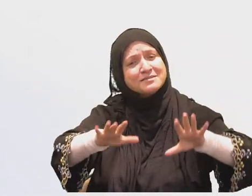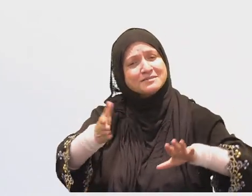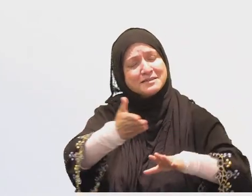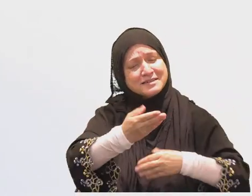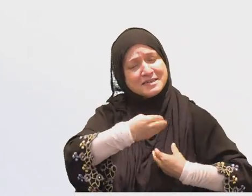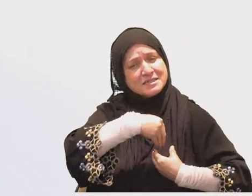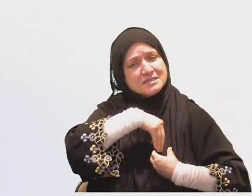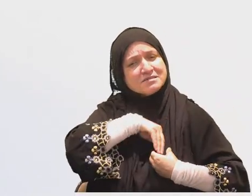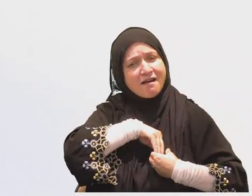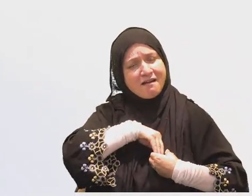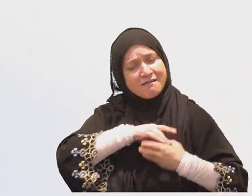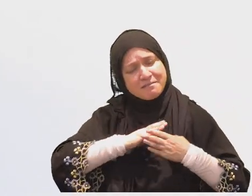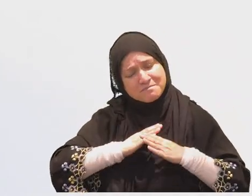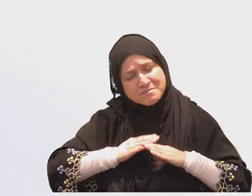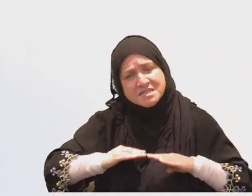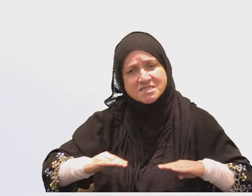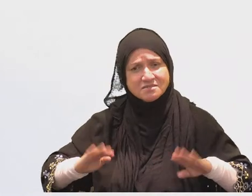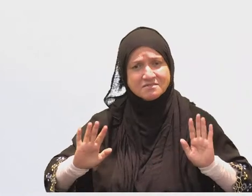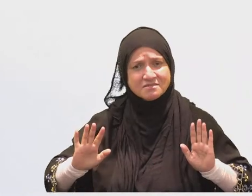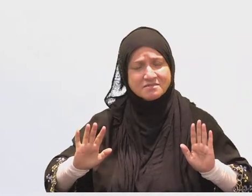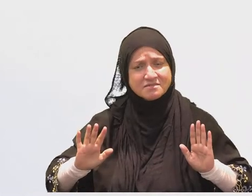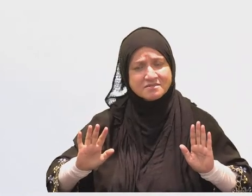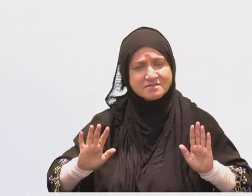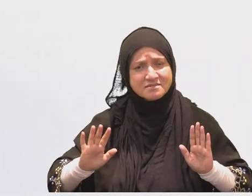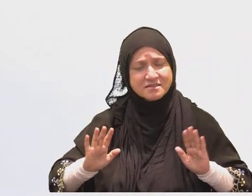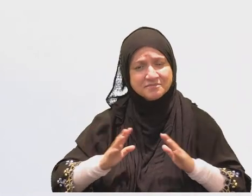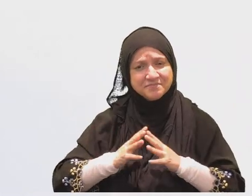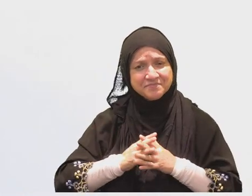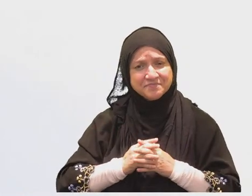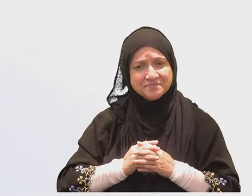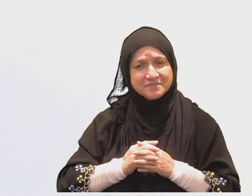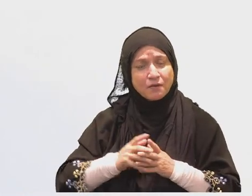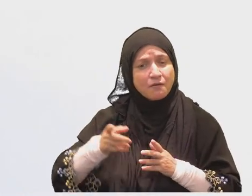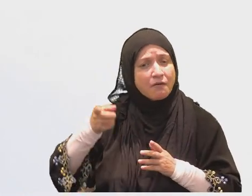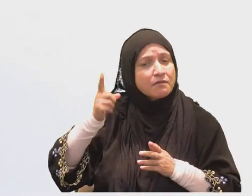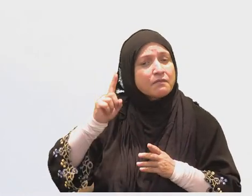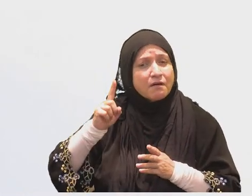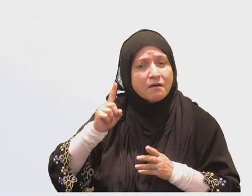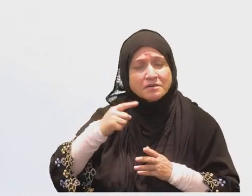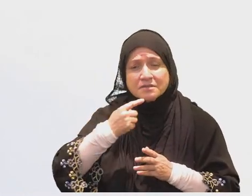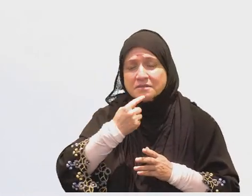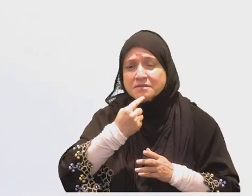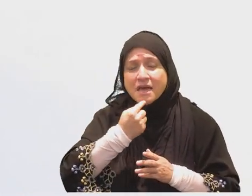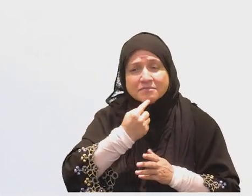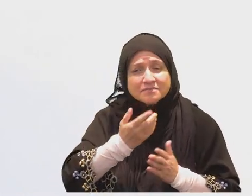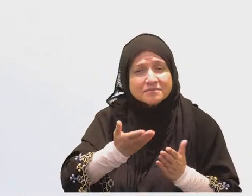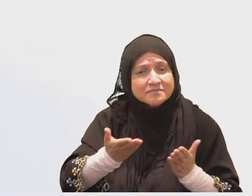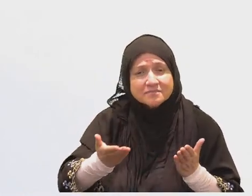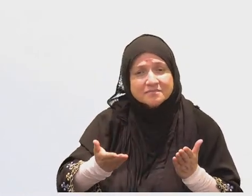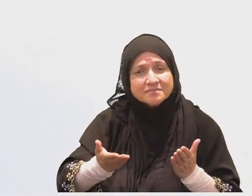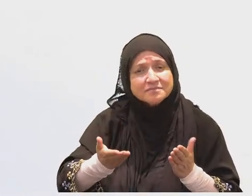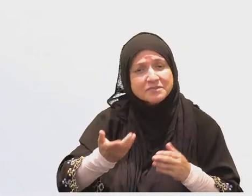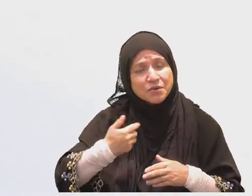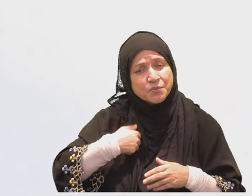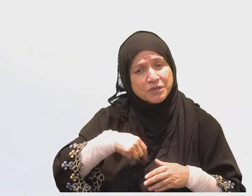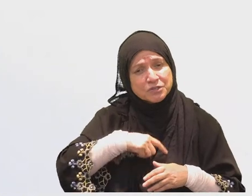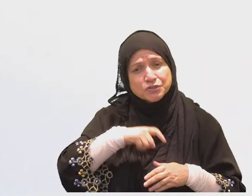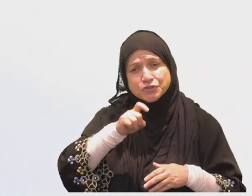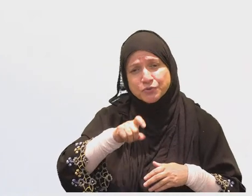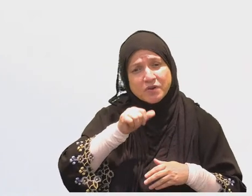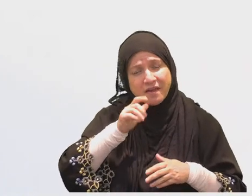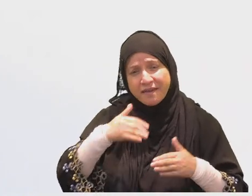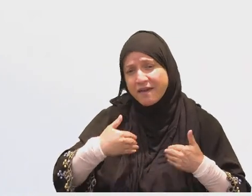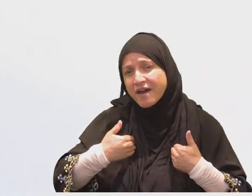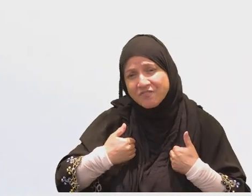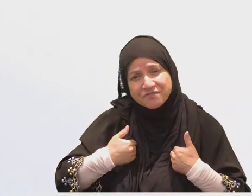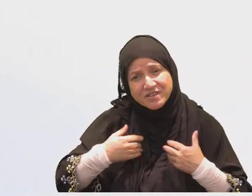us from having to live in this world thinking that justice is a zero-sum proposition. We strive, we